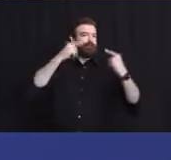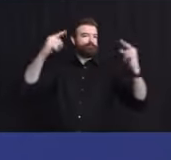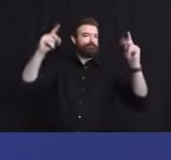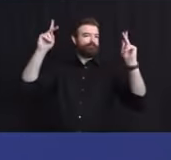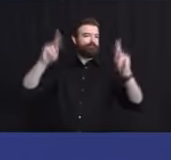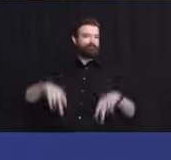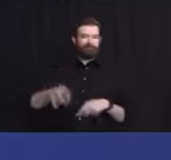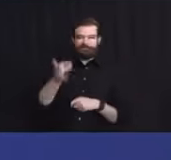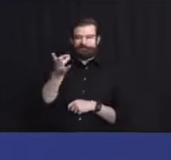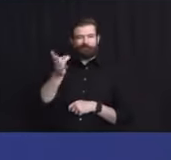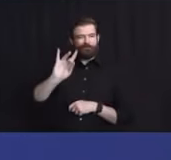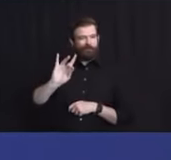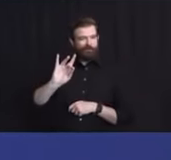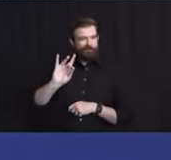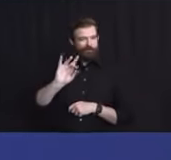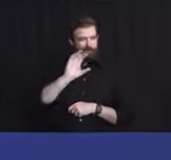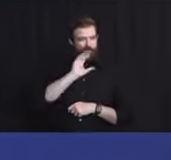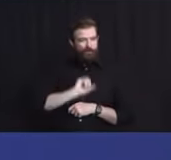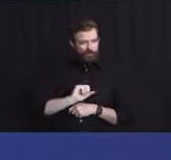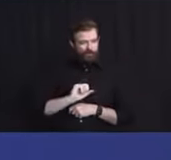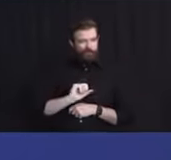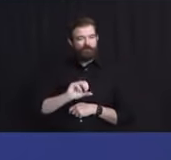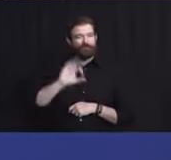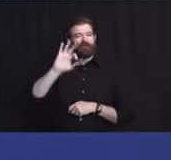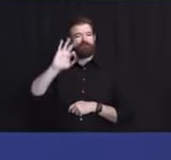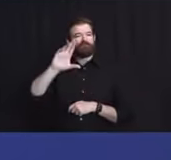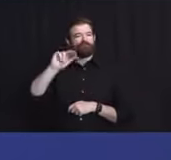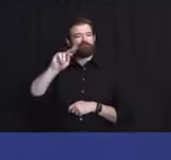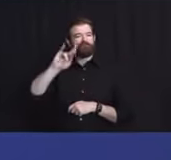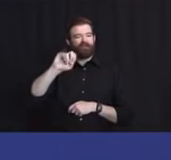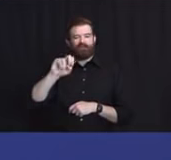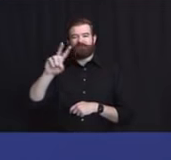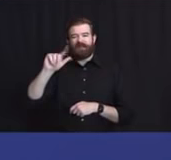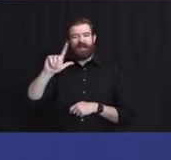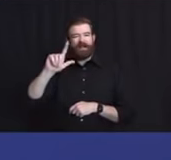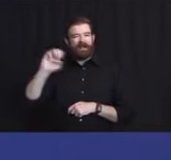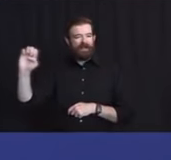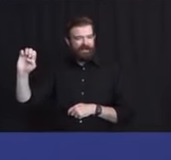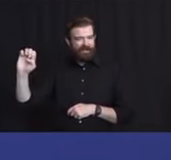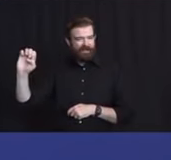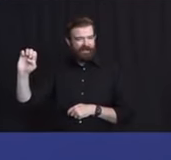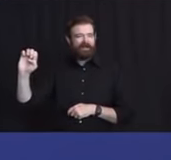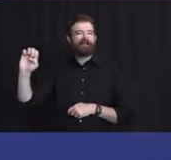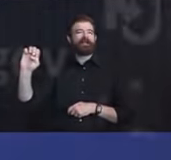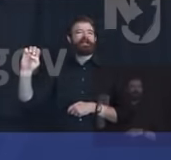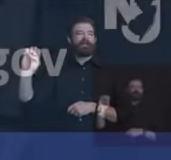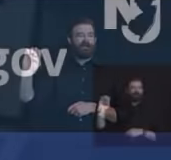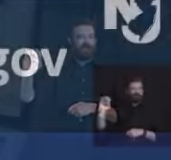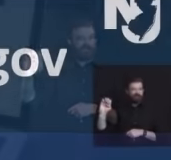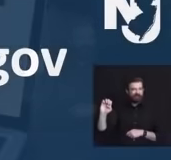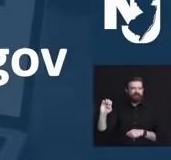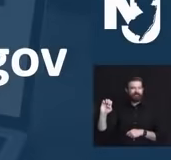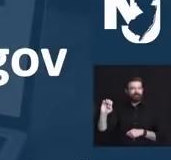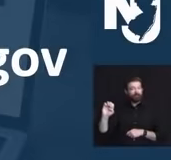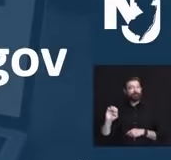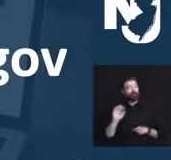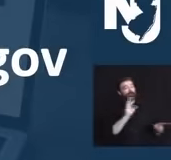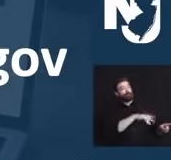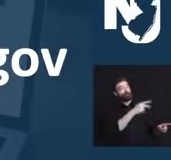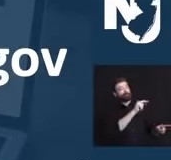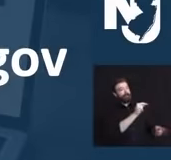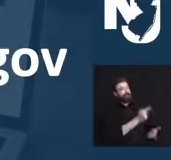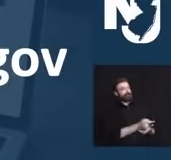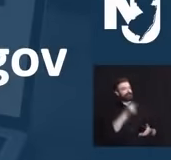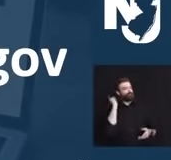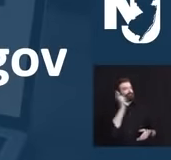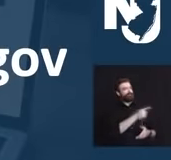Valli. Before we get into the meat of the order, Pat, as a quick follow-up to something you said at Wednesday's briefing, several of our friends